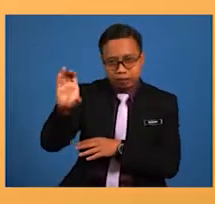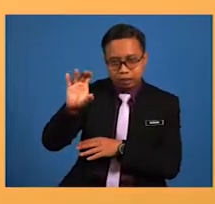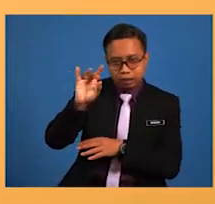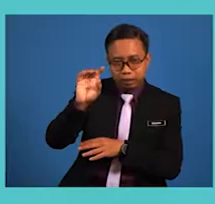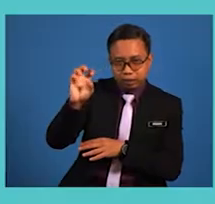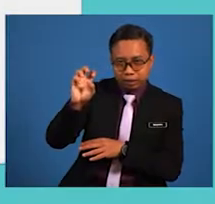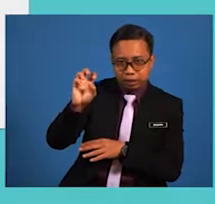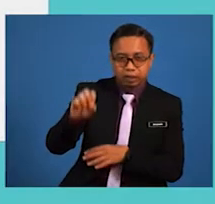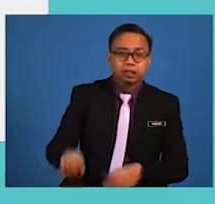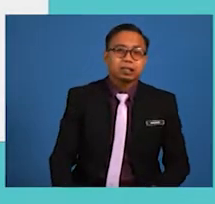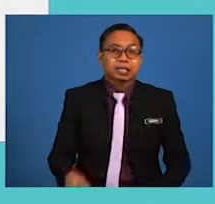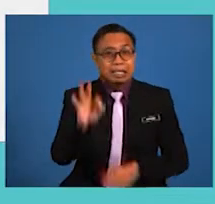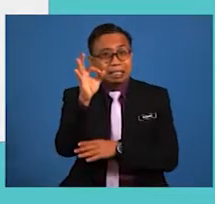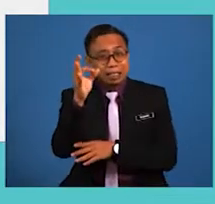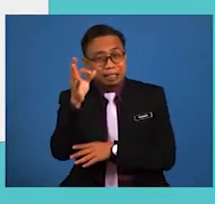380,000 in 1990.